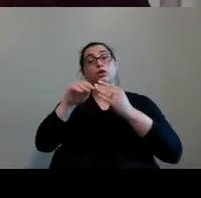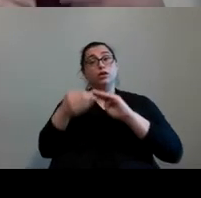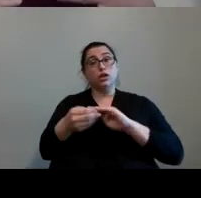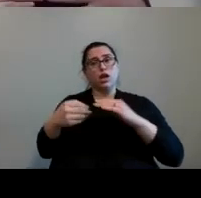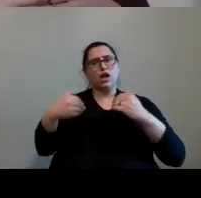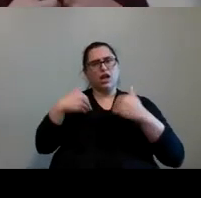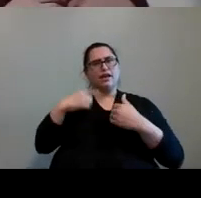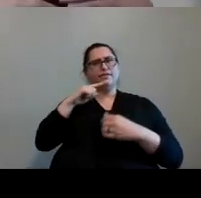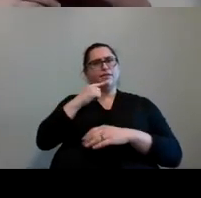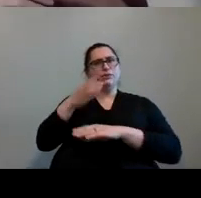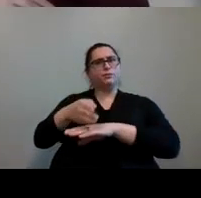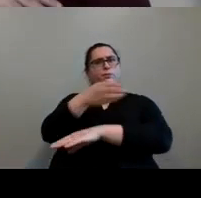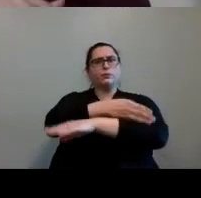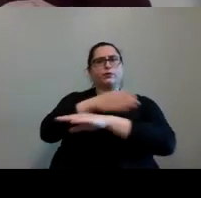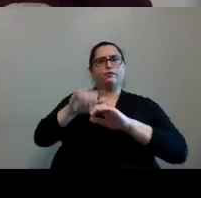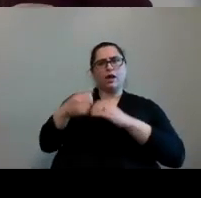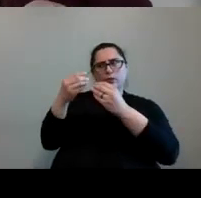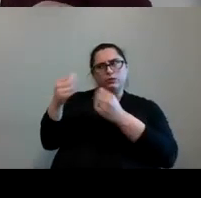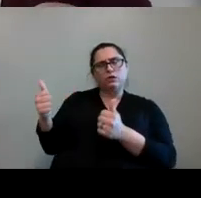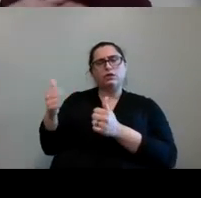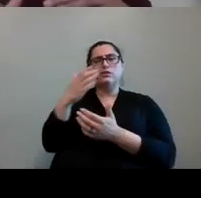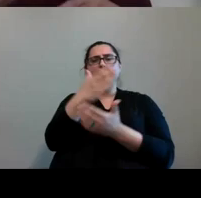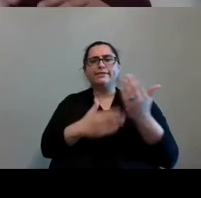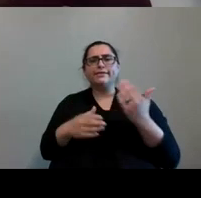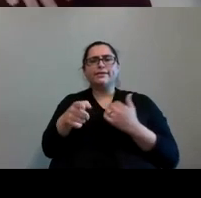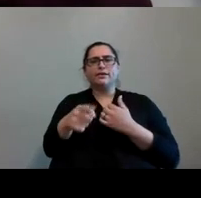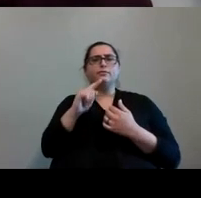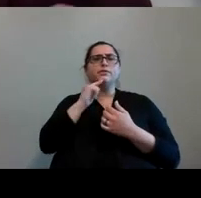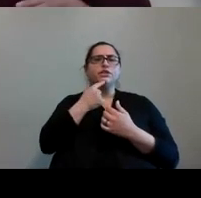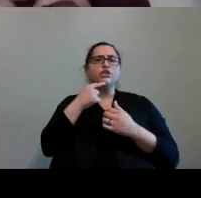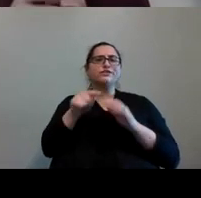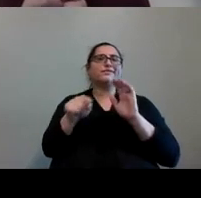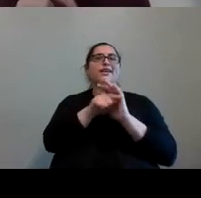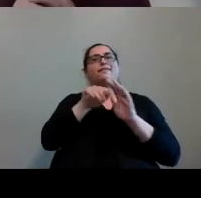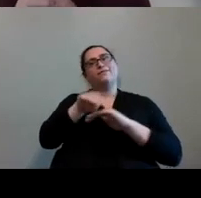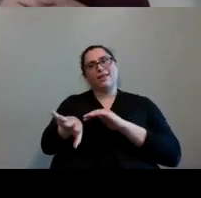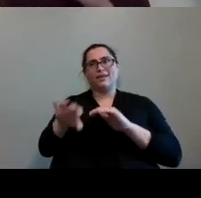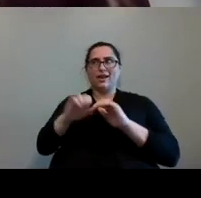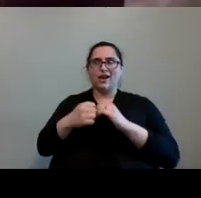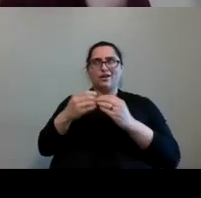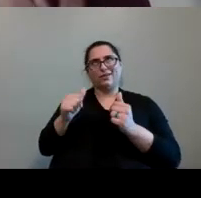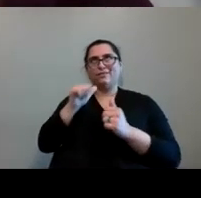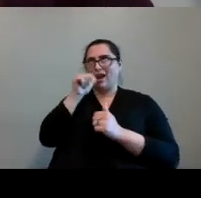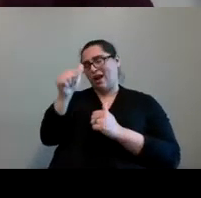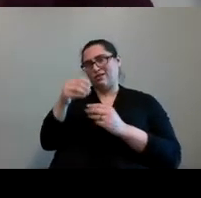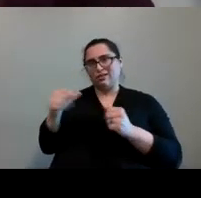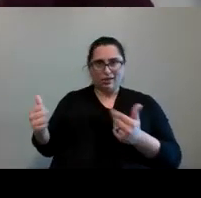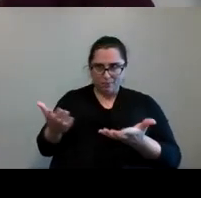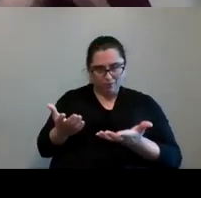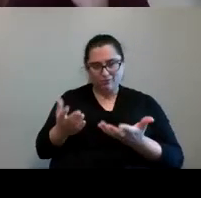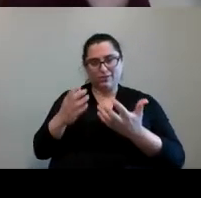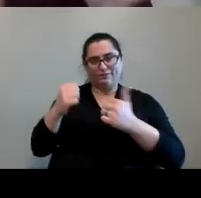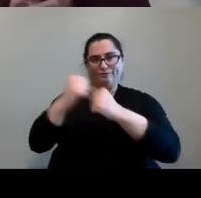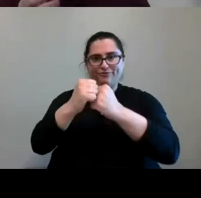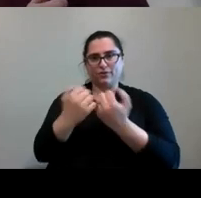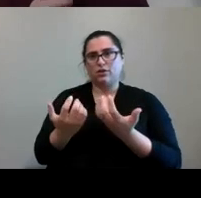significant improvement in solubility. Some had a significant, negative effect on solubility. So it was like, that's something